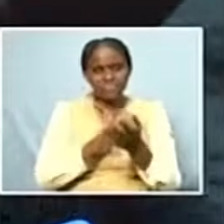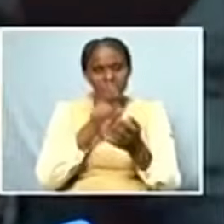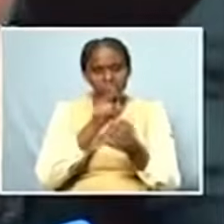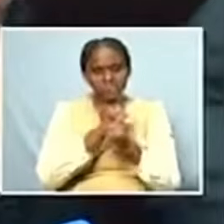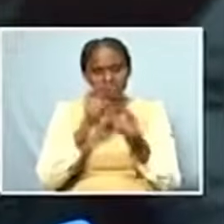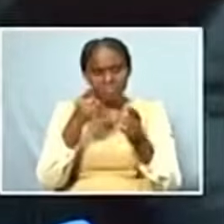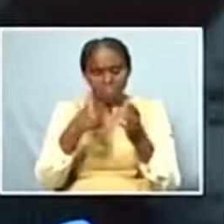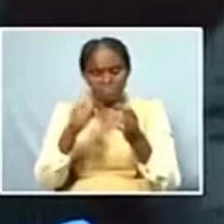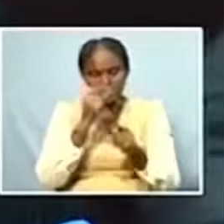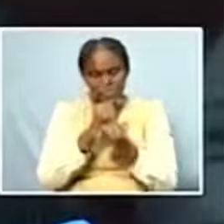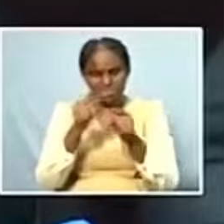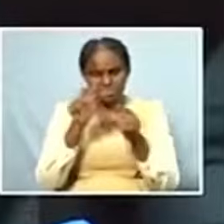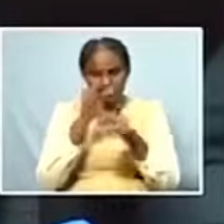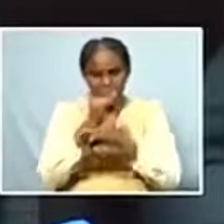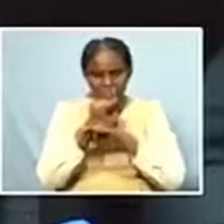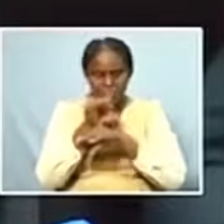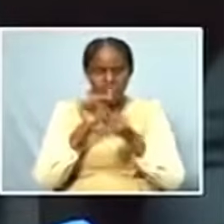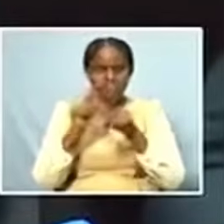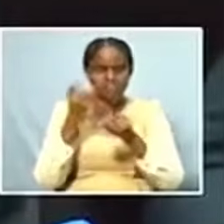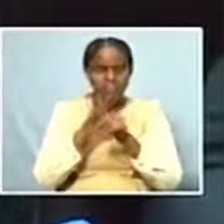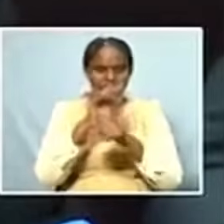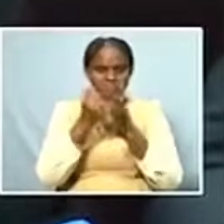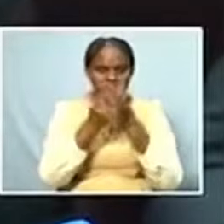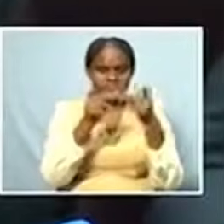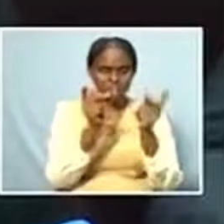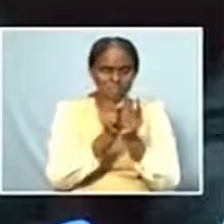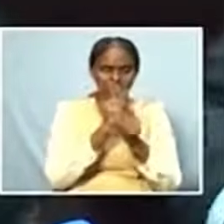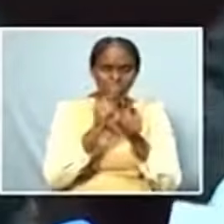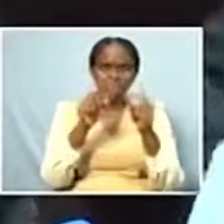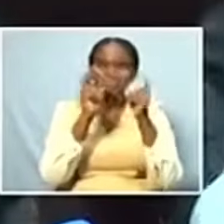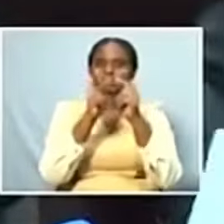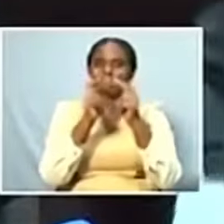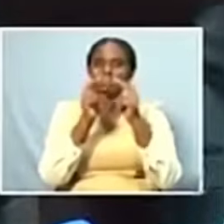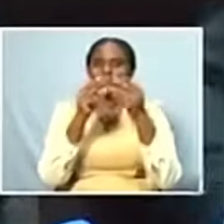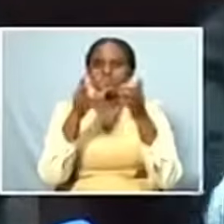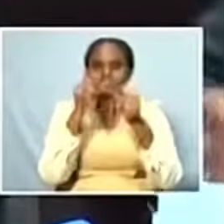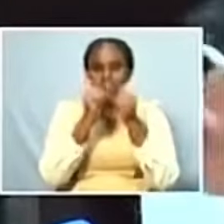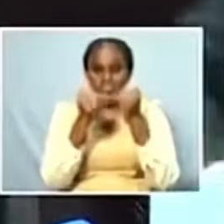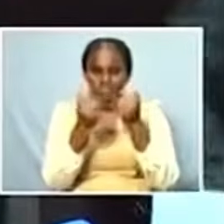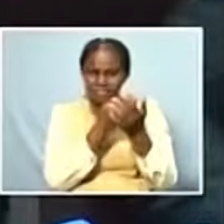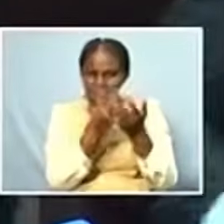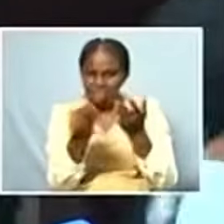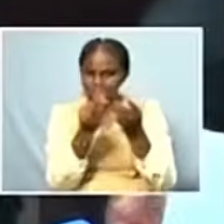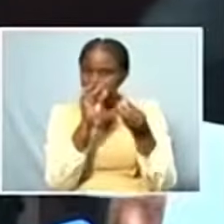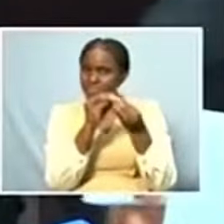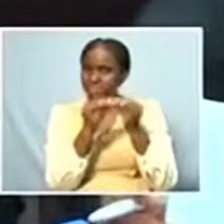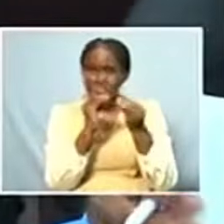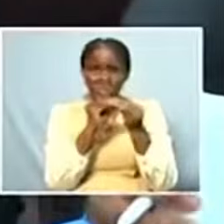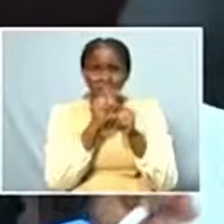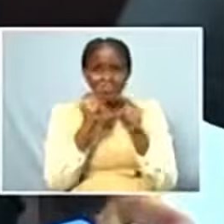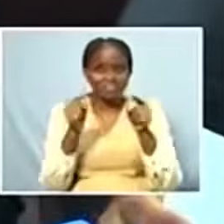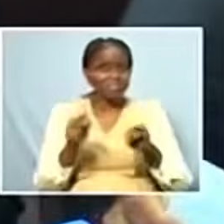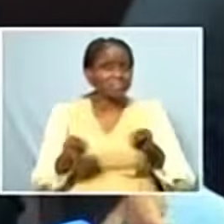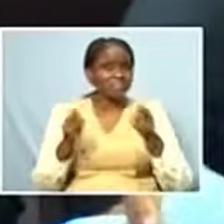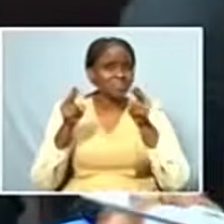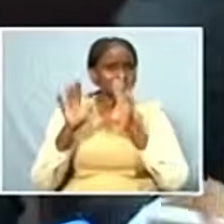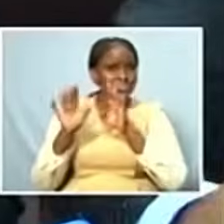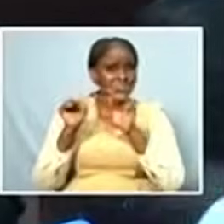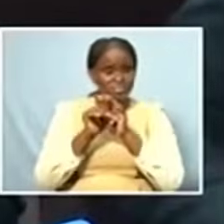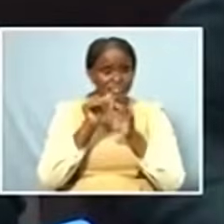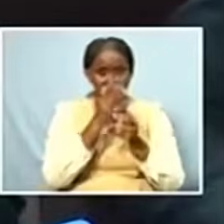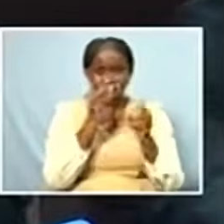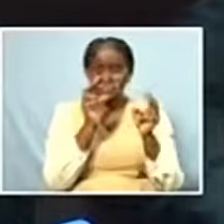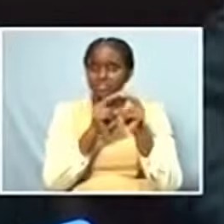just invited people to come from all walks of life and started giving them contracts? Because the failure rate, Chair, is just too high here in these